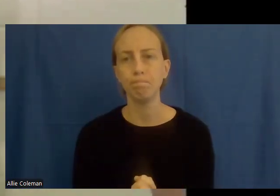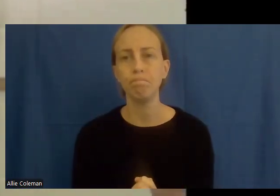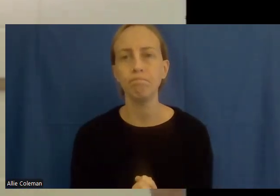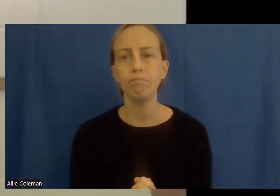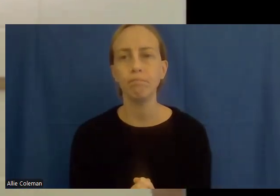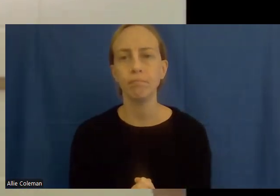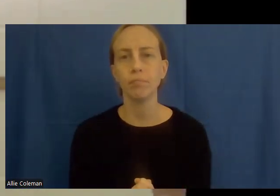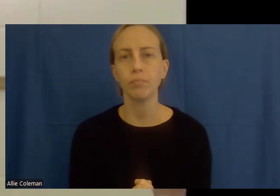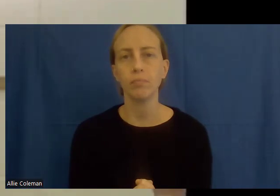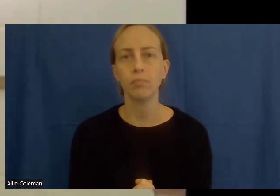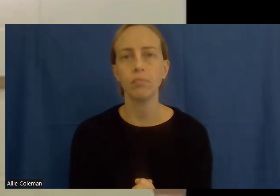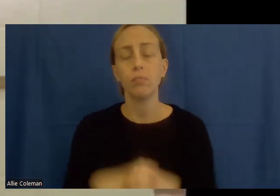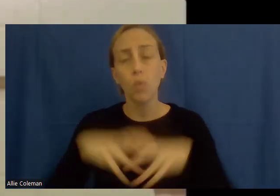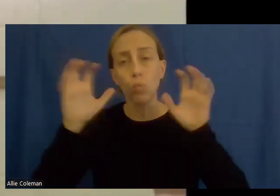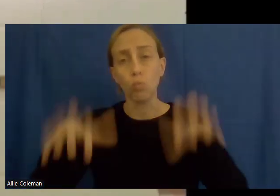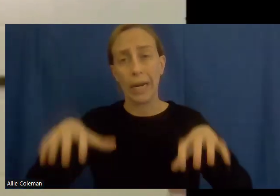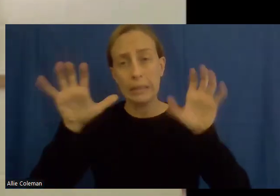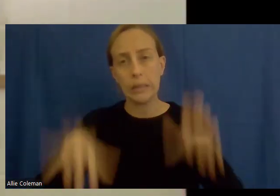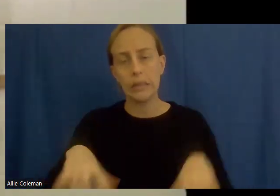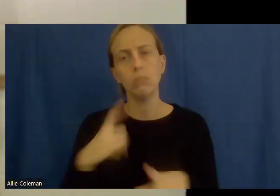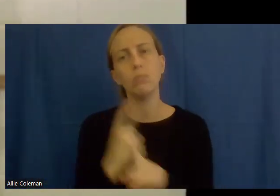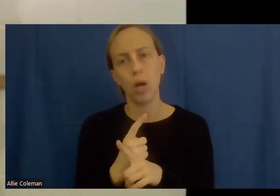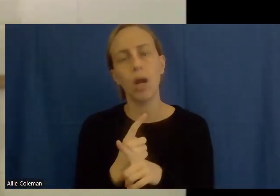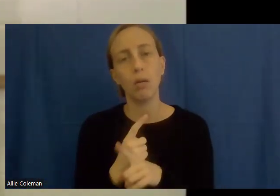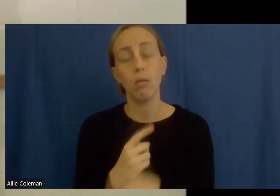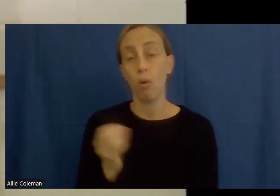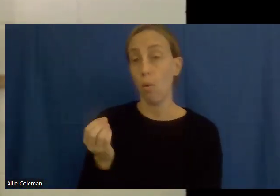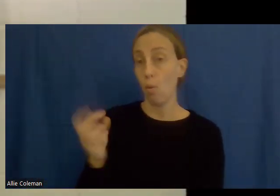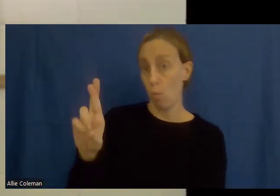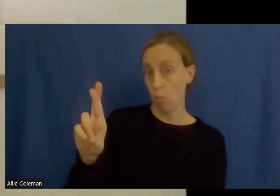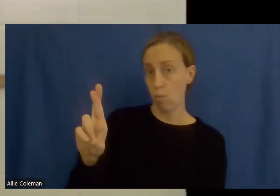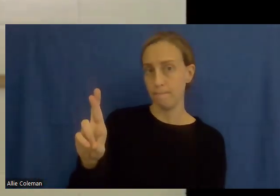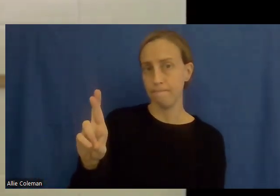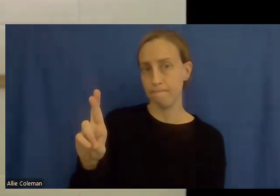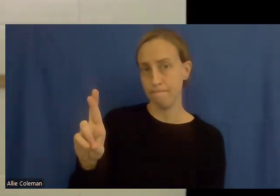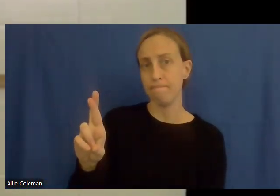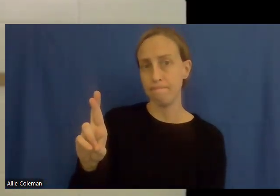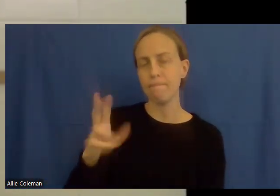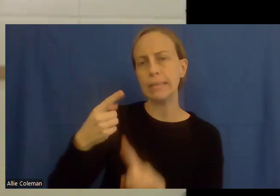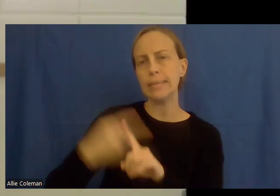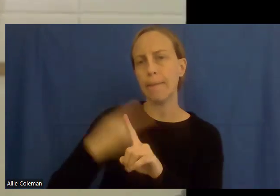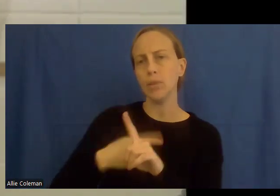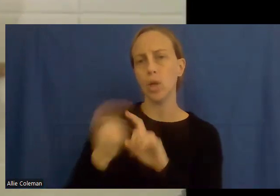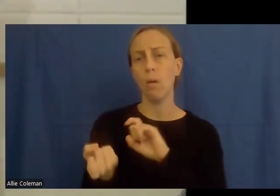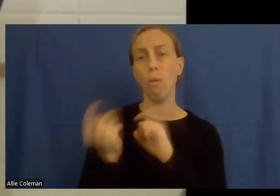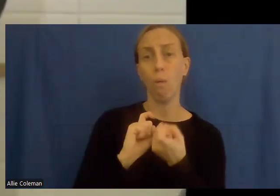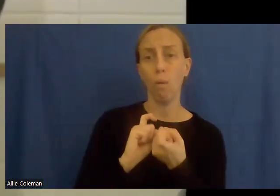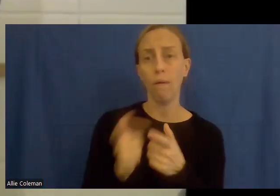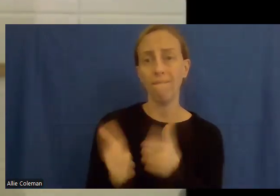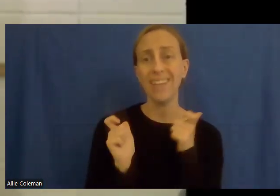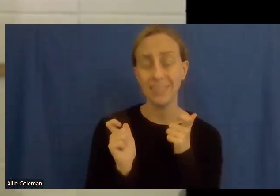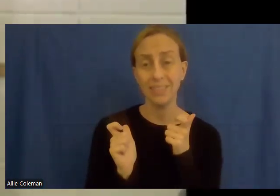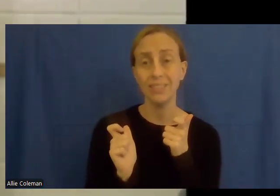Jim? It rains. Or you get a rapid temperature change, and then suddenly